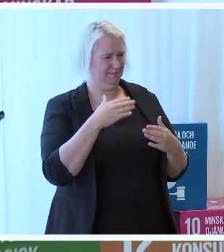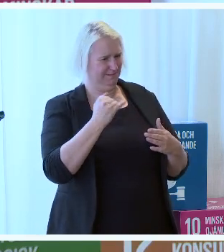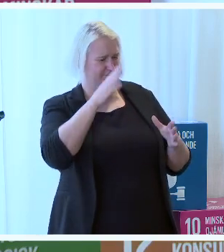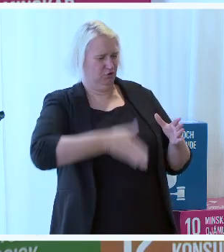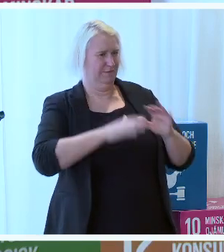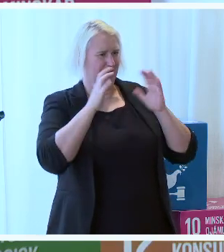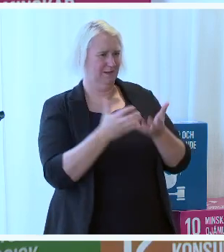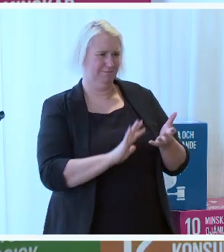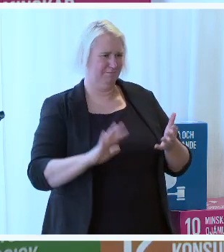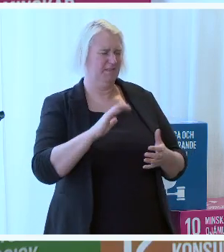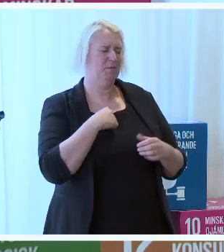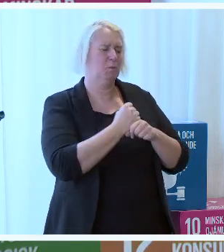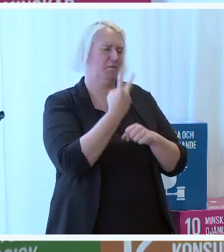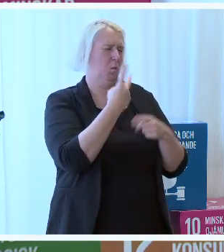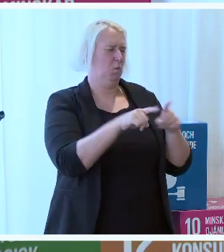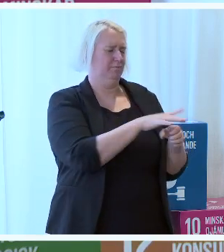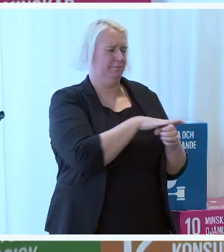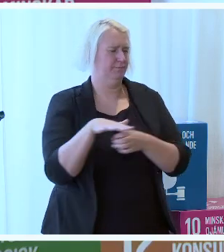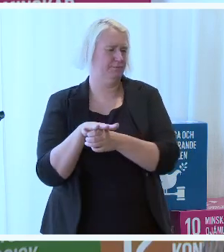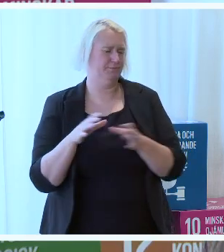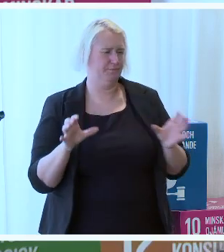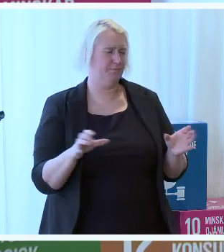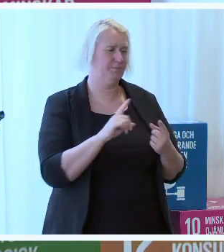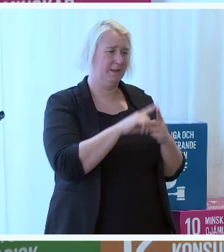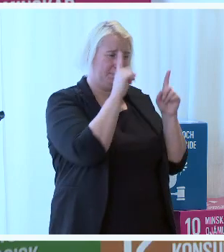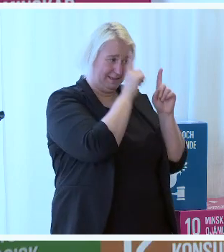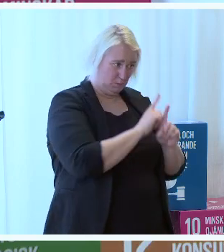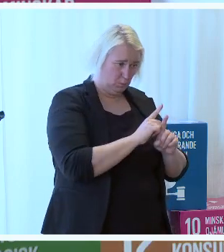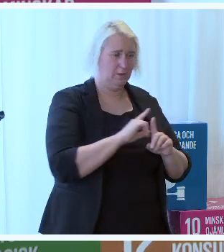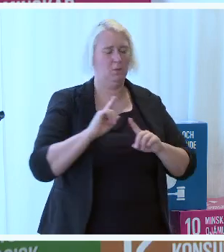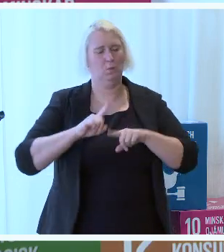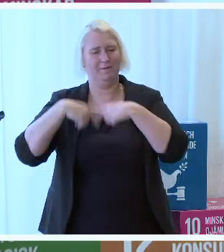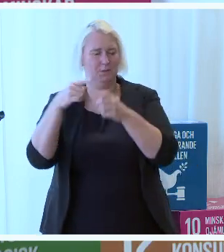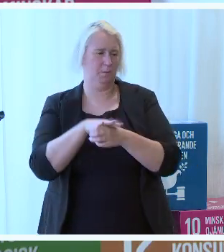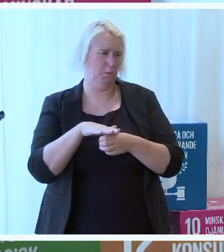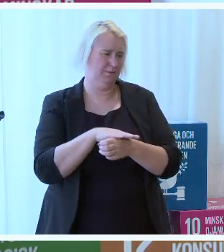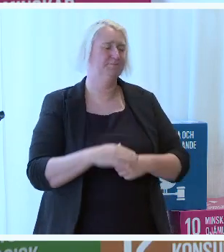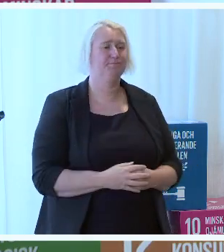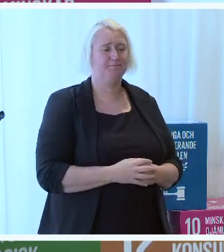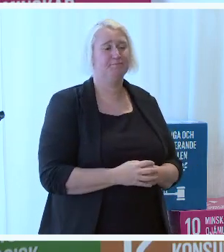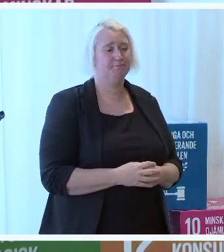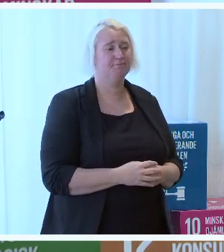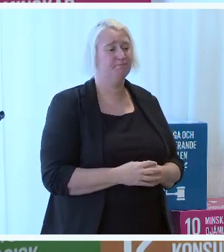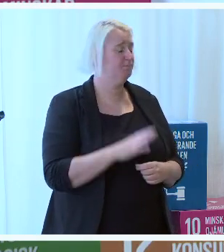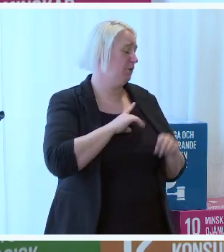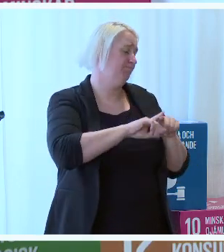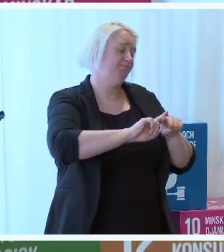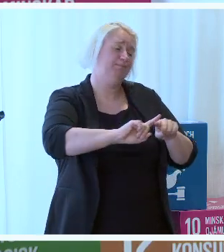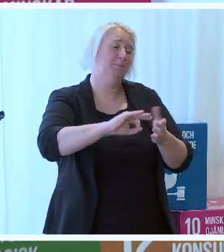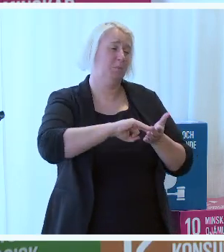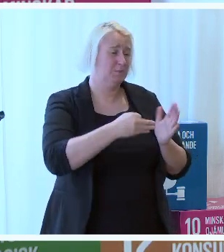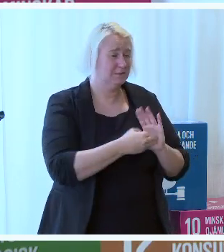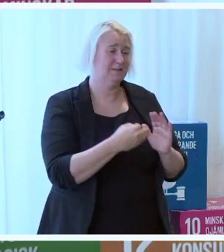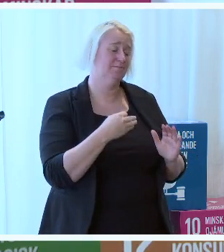two fronts, in both humanitarian and development. We have interventions in many crises. Whenever